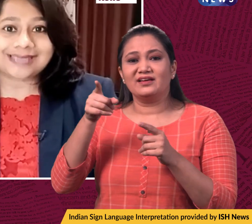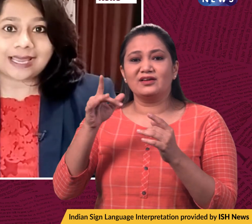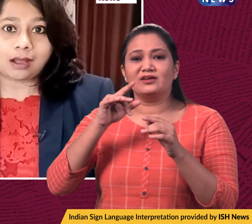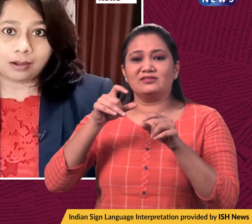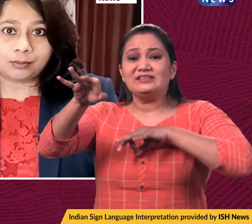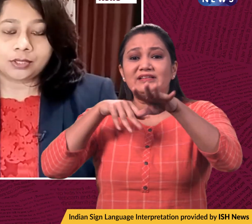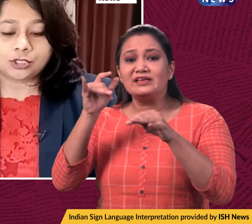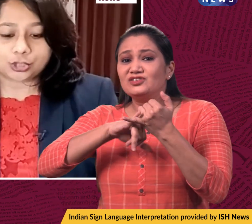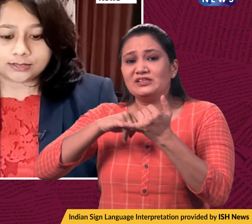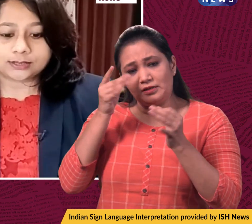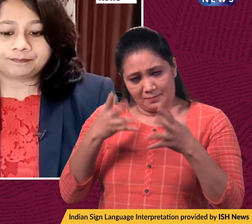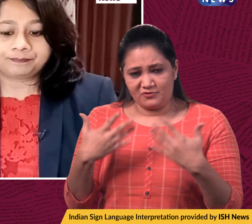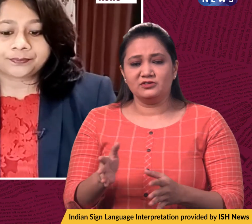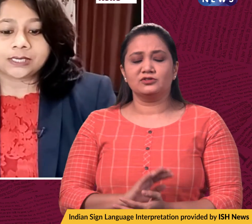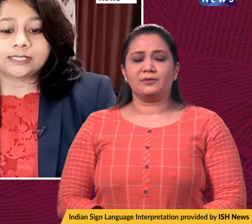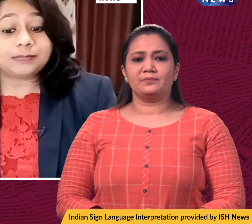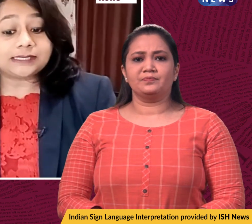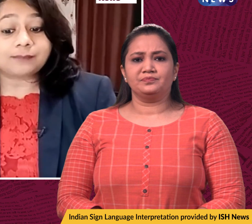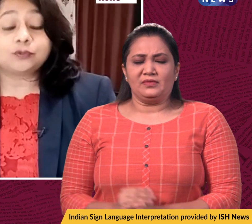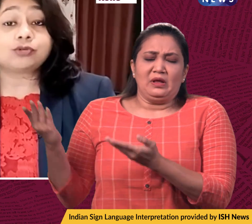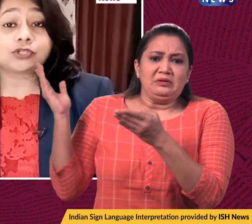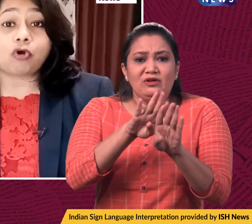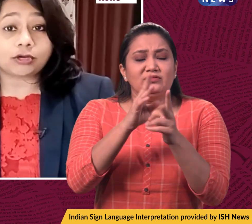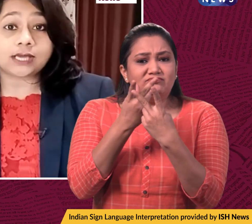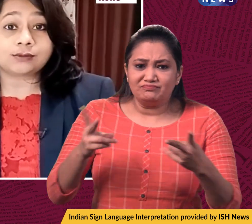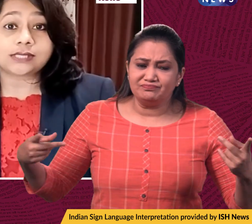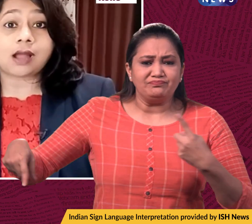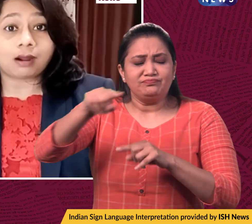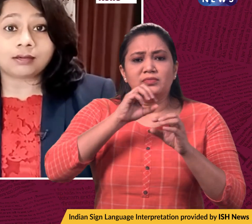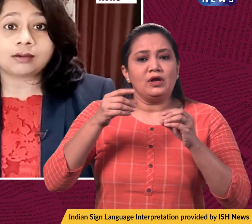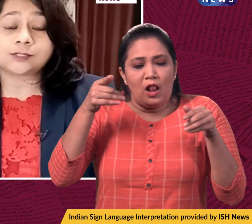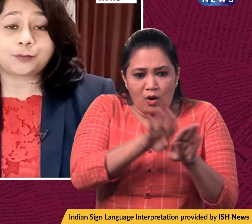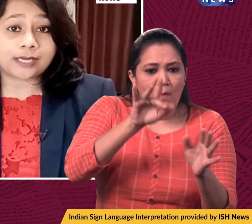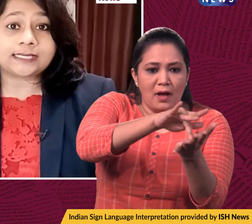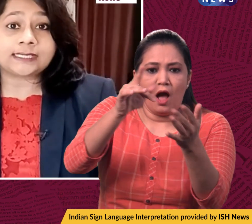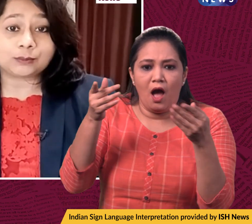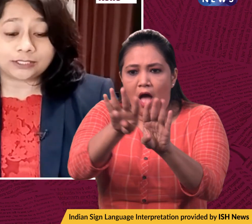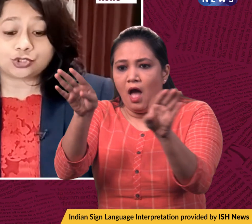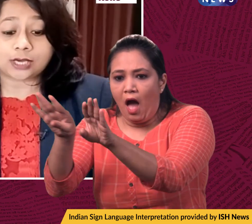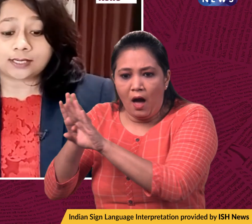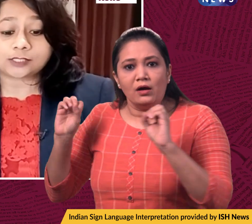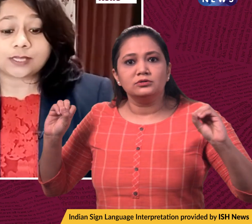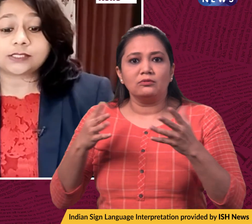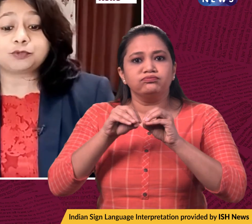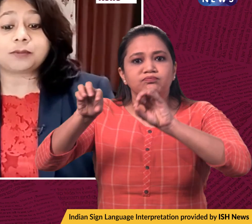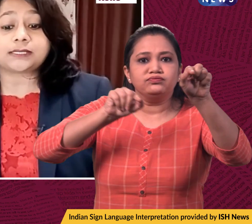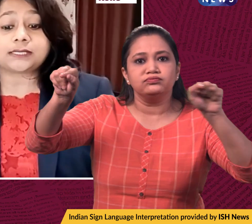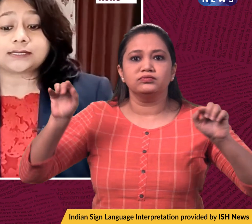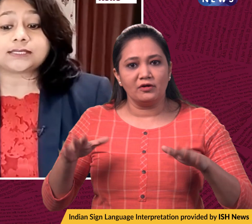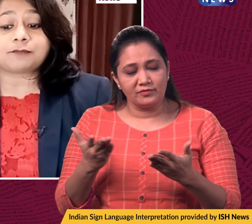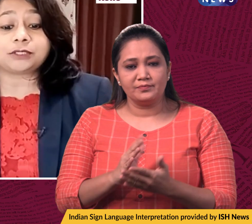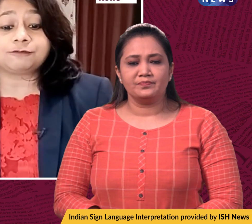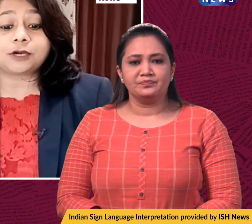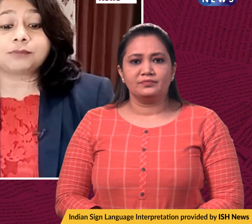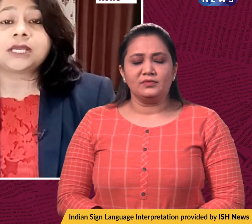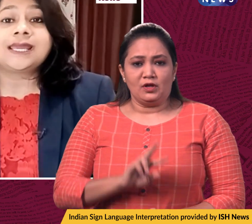the tech hub Shenzhen. In the meantime, those lockdowns are spreading within China as well. Symptomatic